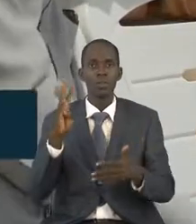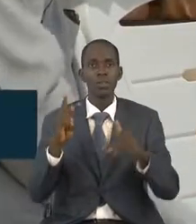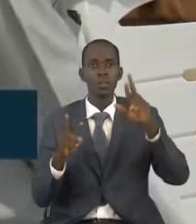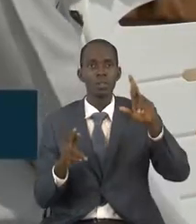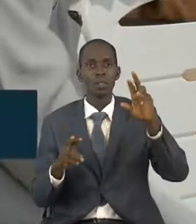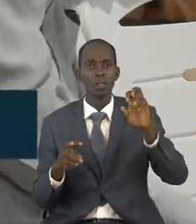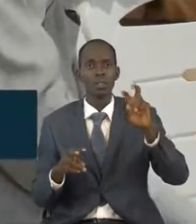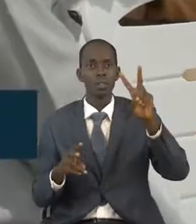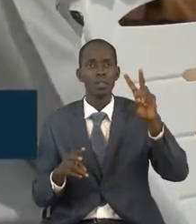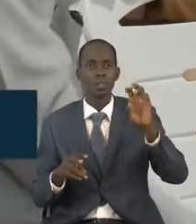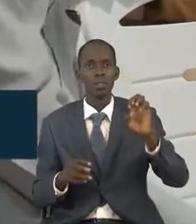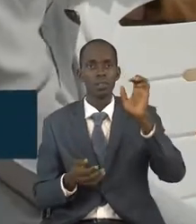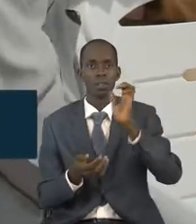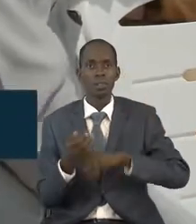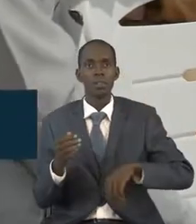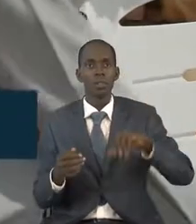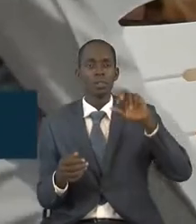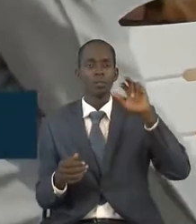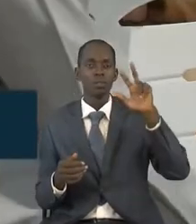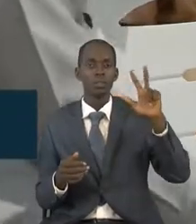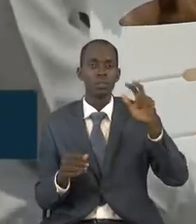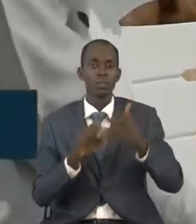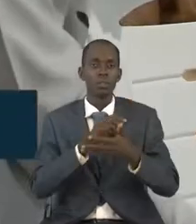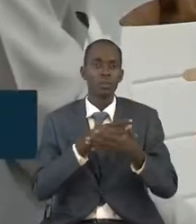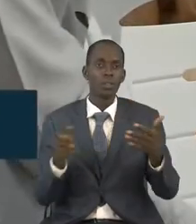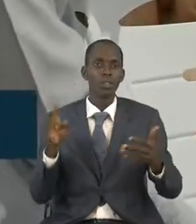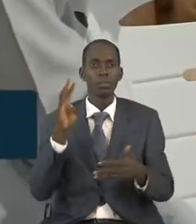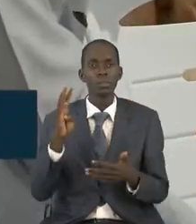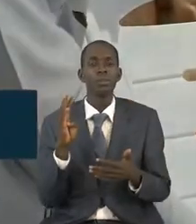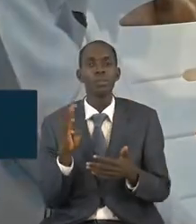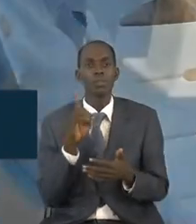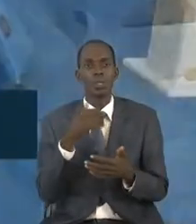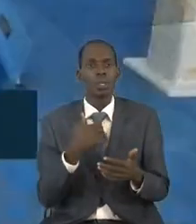4. Here is the word of Jesus. Thou hast a few